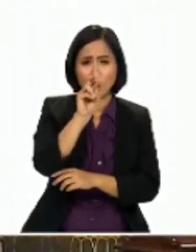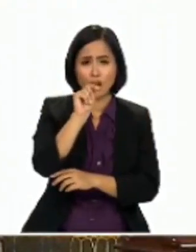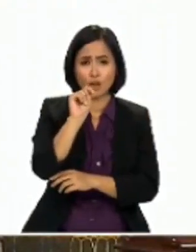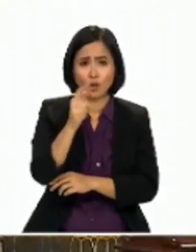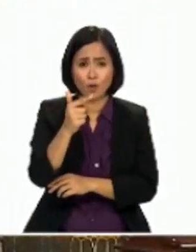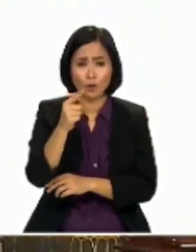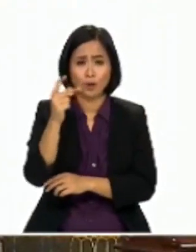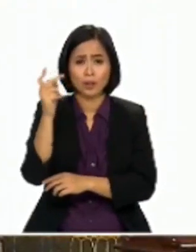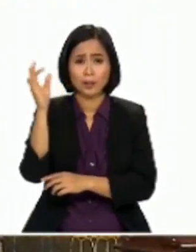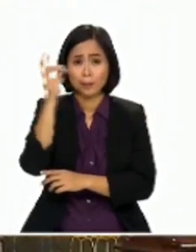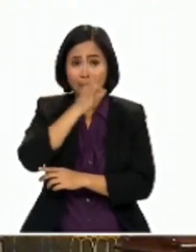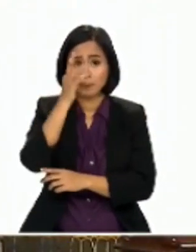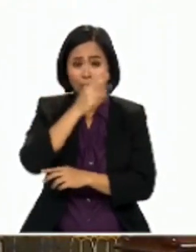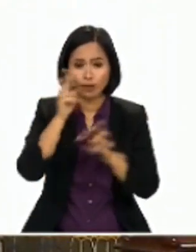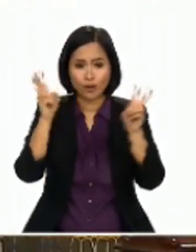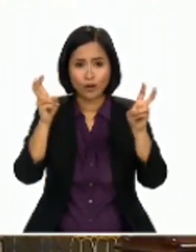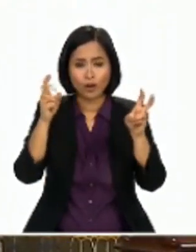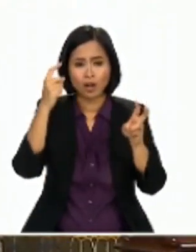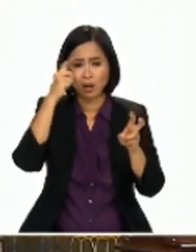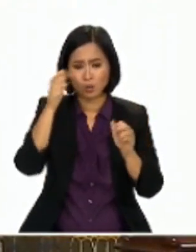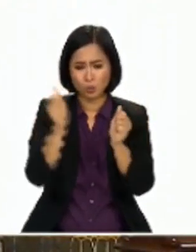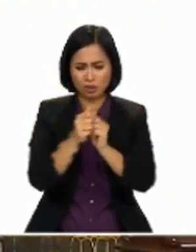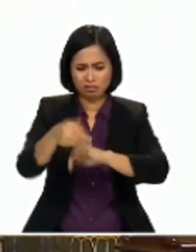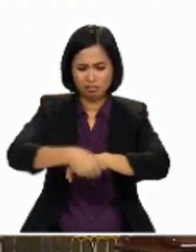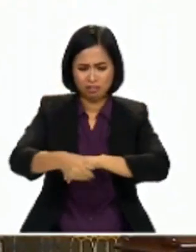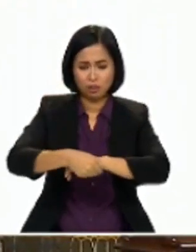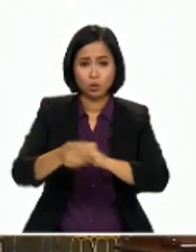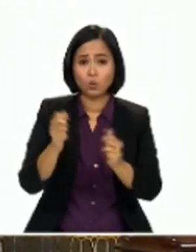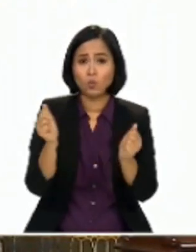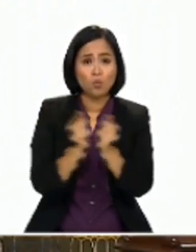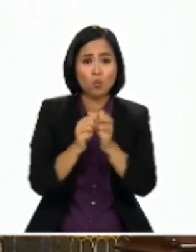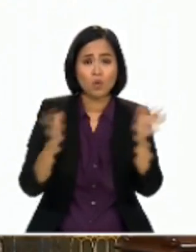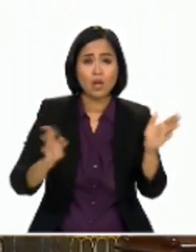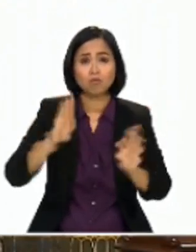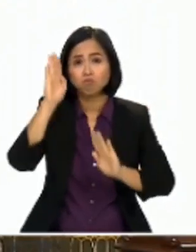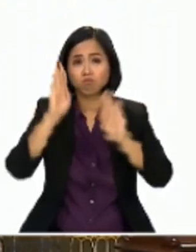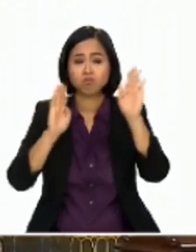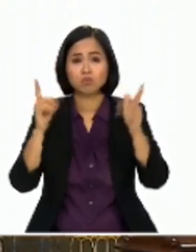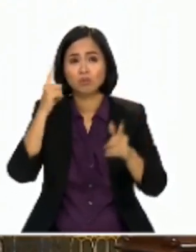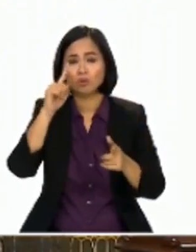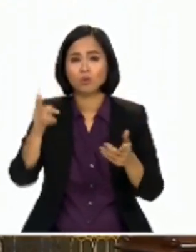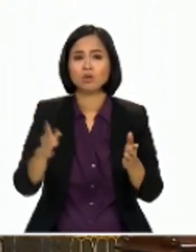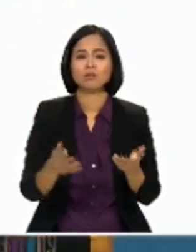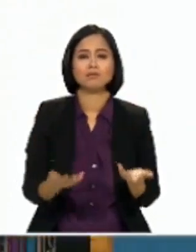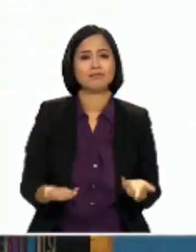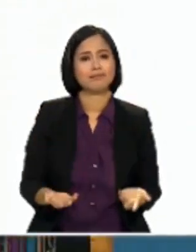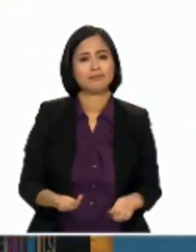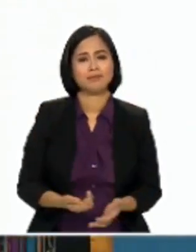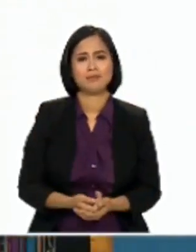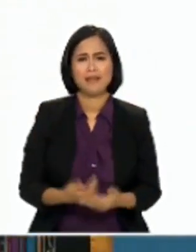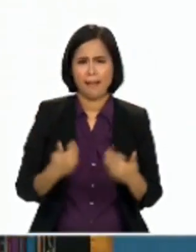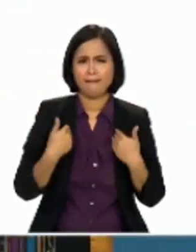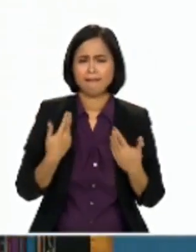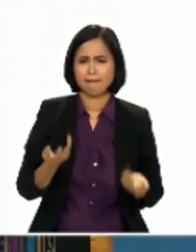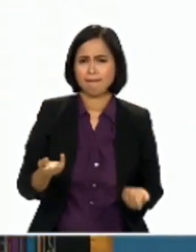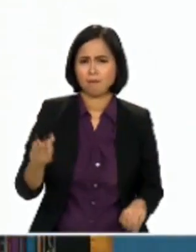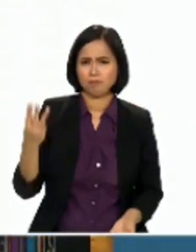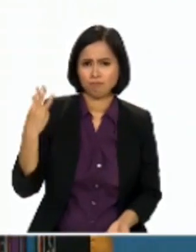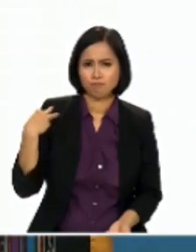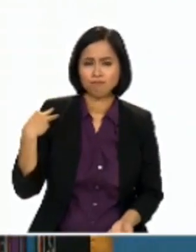sugalan and without a bidding. You know, nandiyan na yung general. They are there, chief of